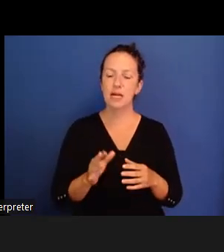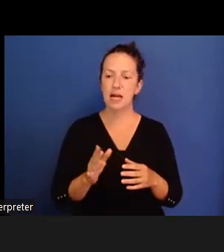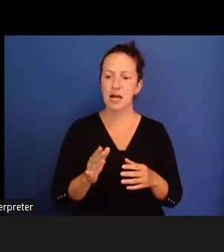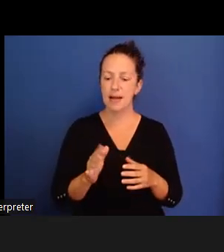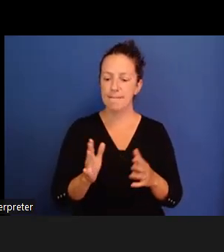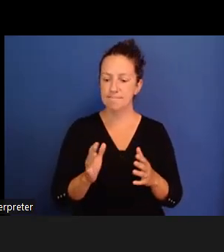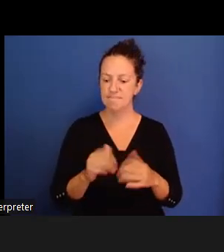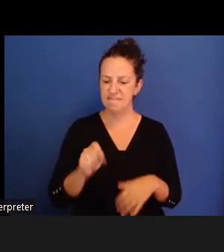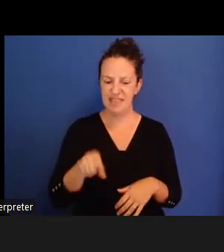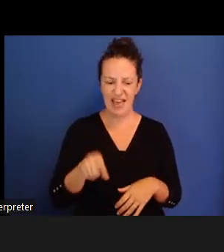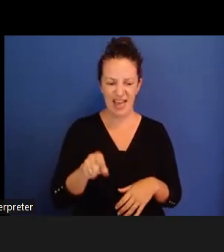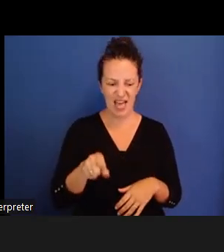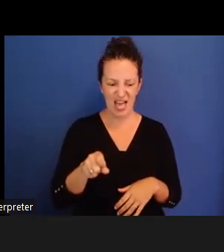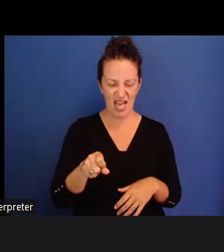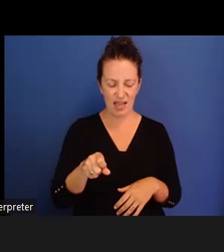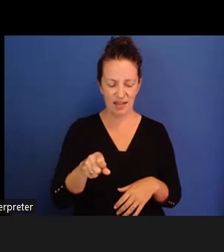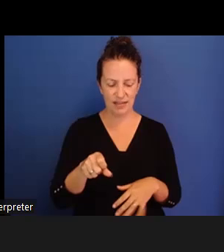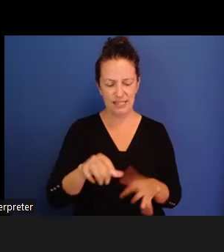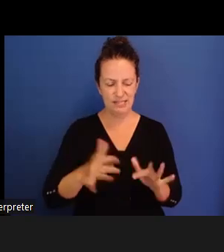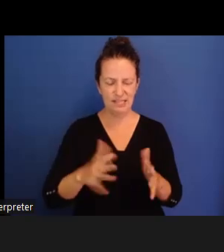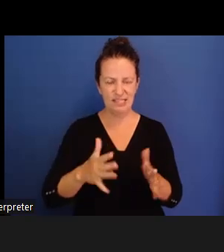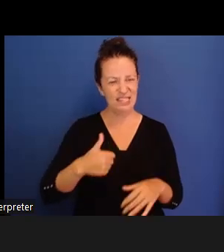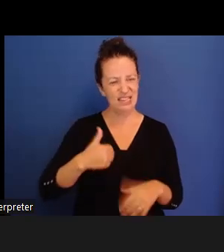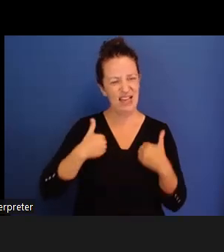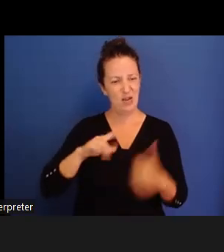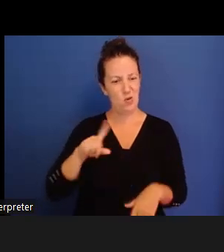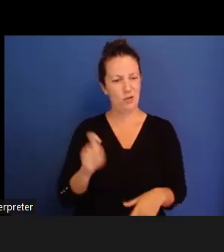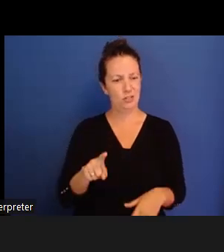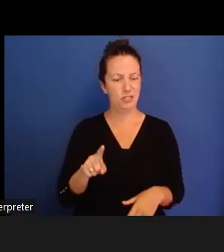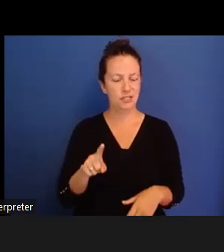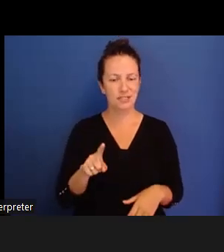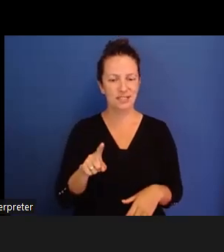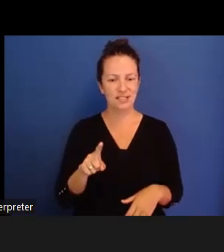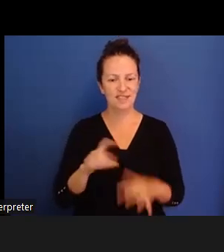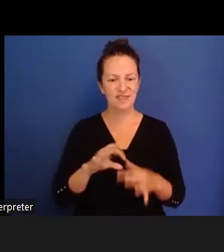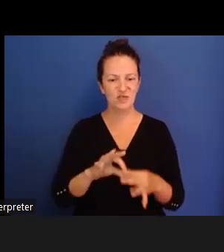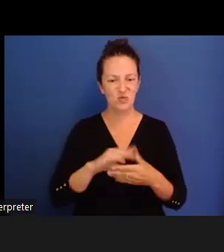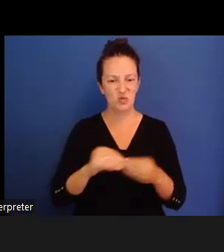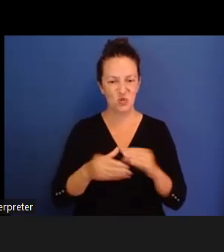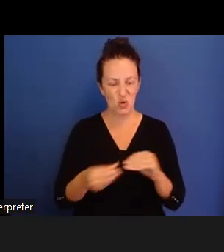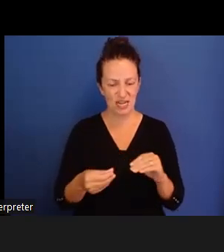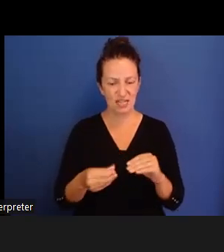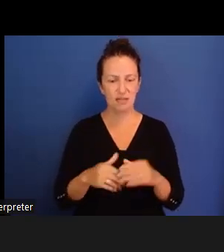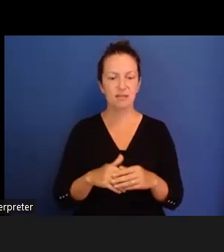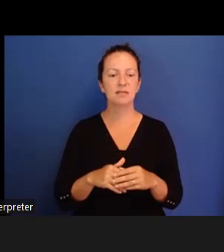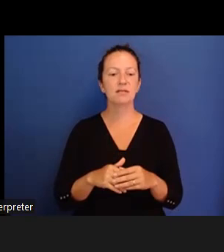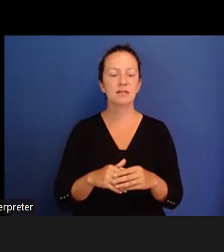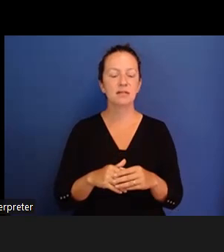yeah, I did have kind of a question about about the story thing and the comment.